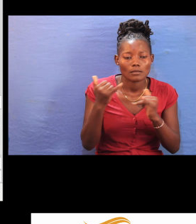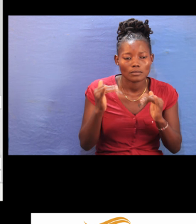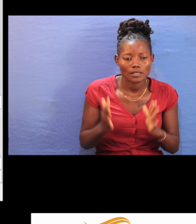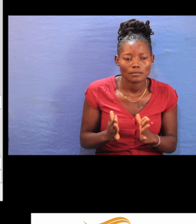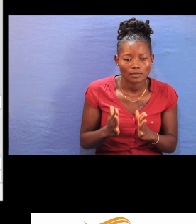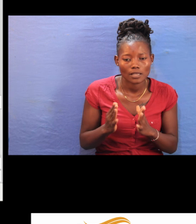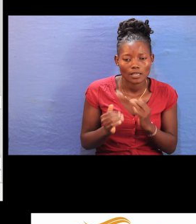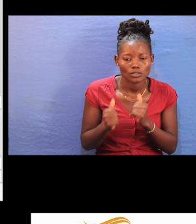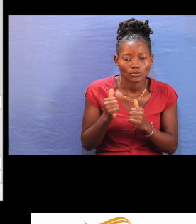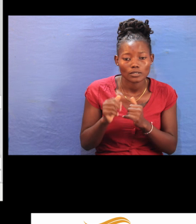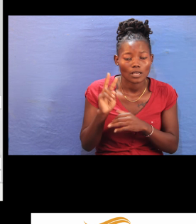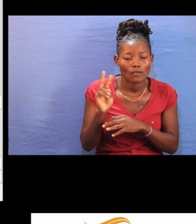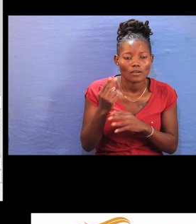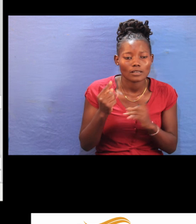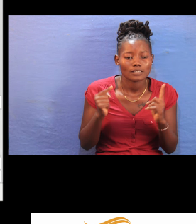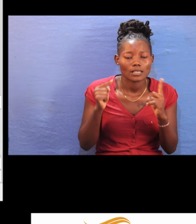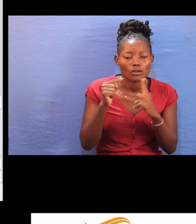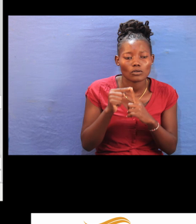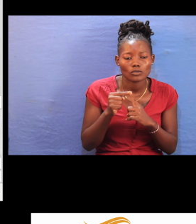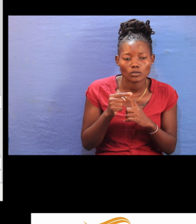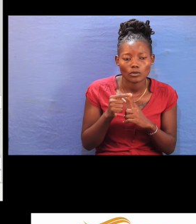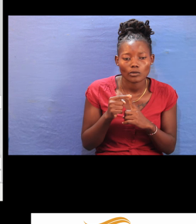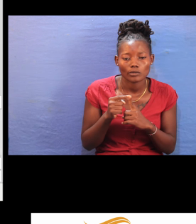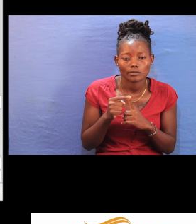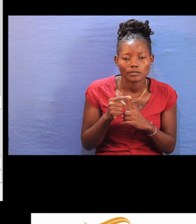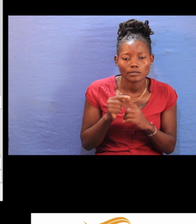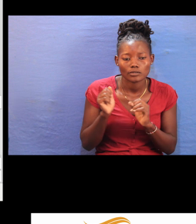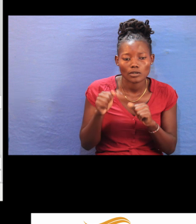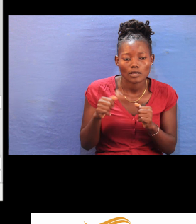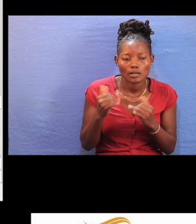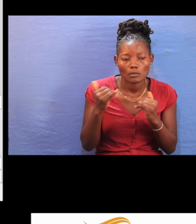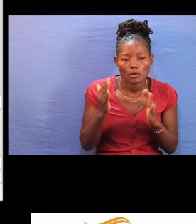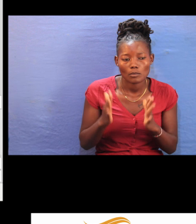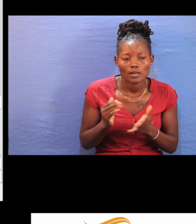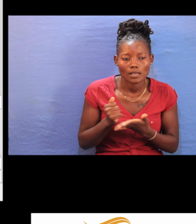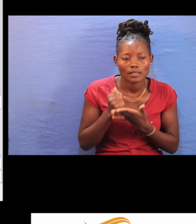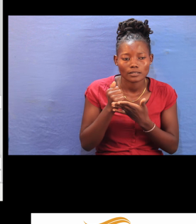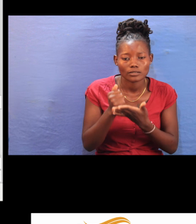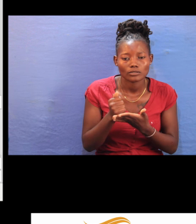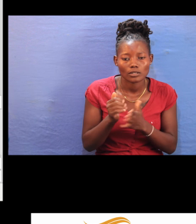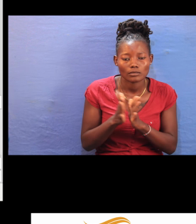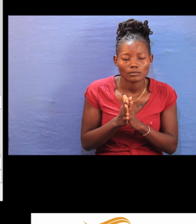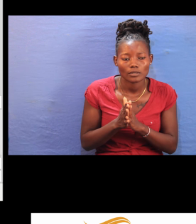is our second goal, to enable athletes to help,